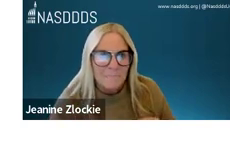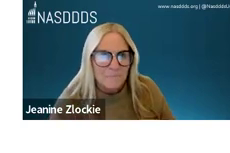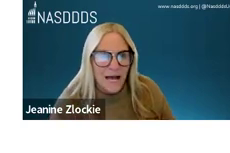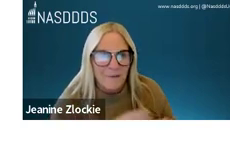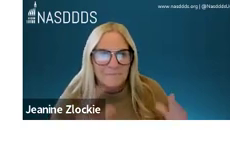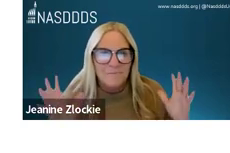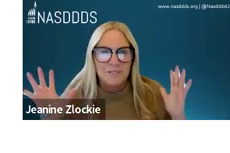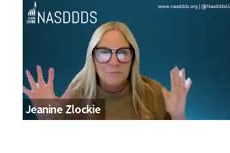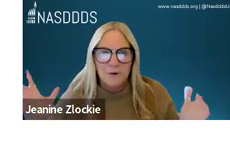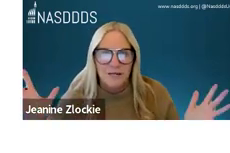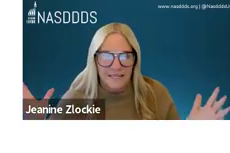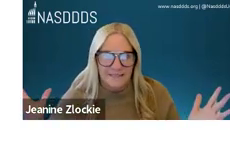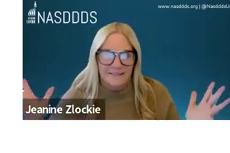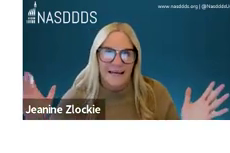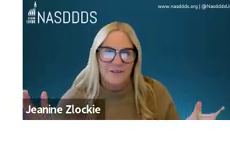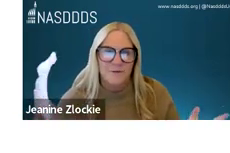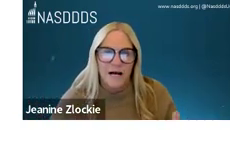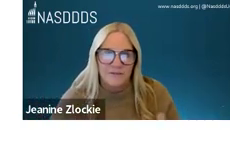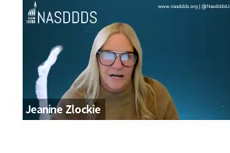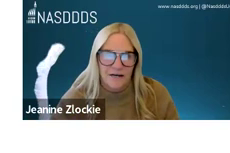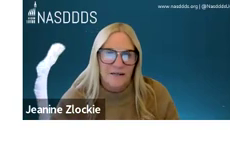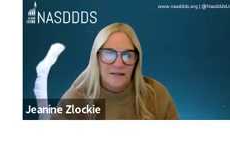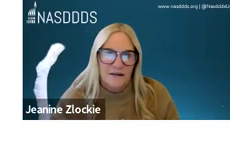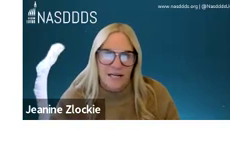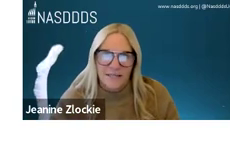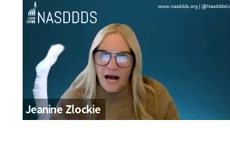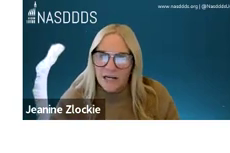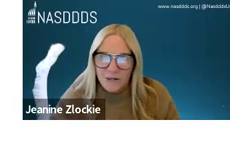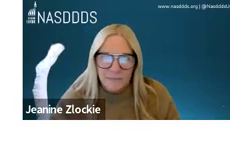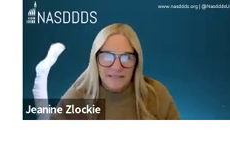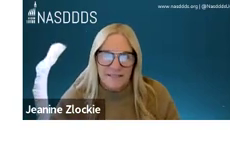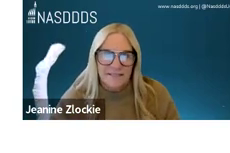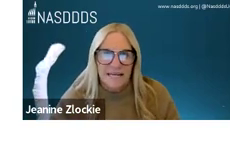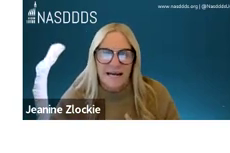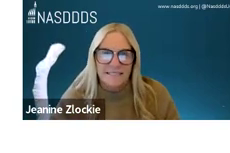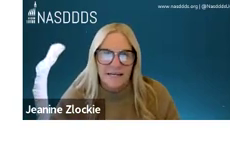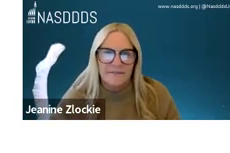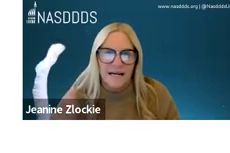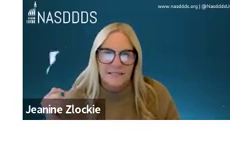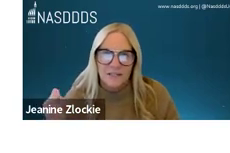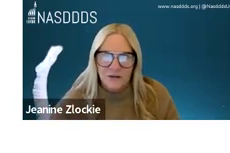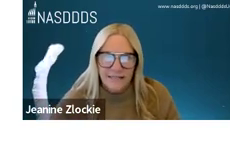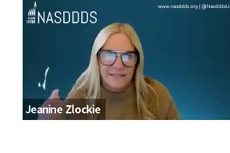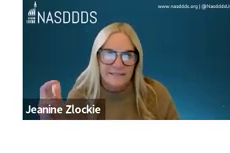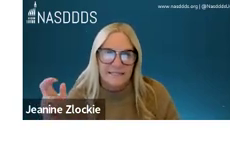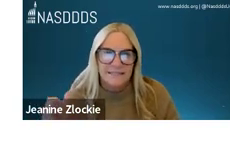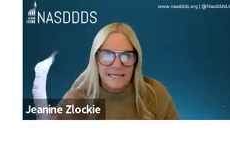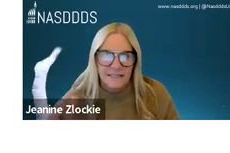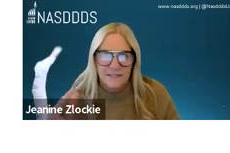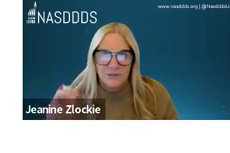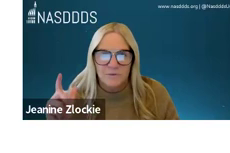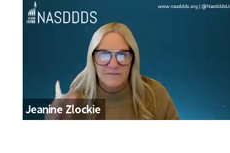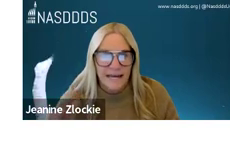assurances. Most important, health and welfare. On an ongoing basis, the state identifies, addresses,